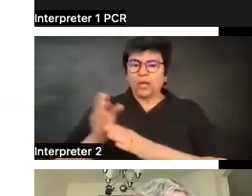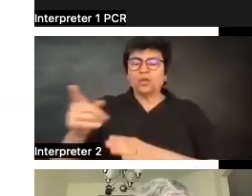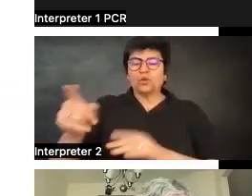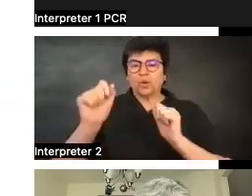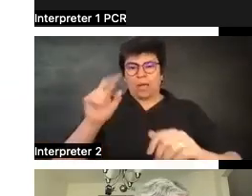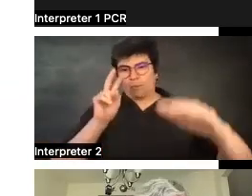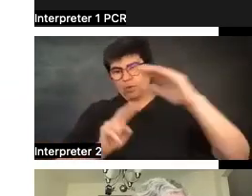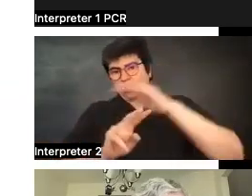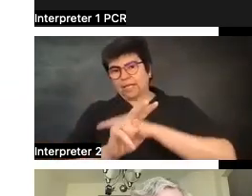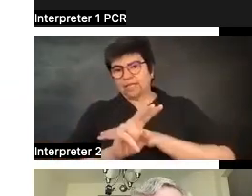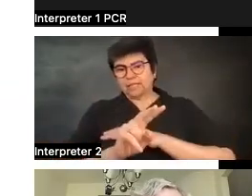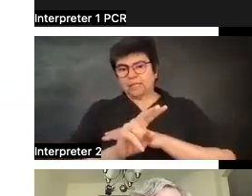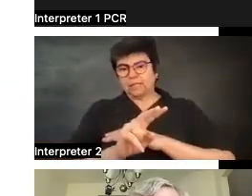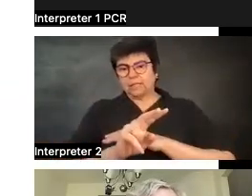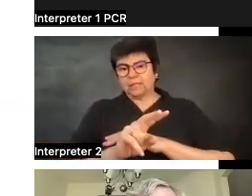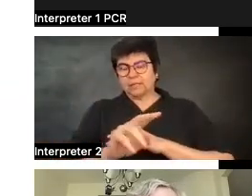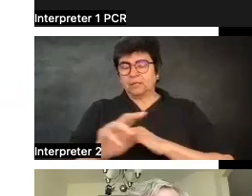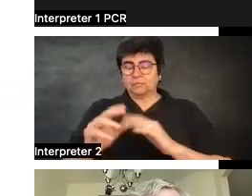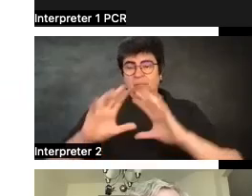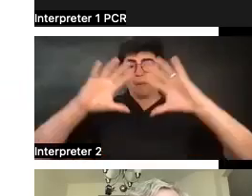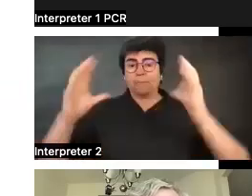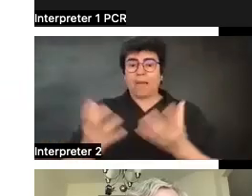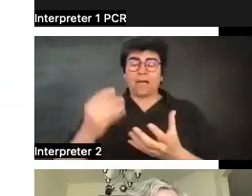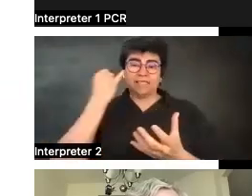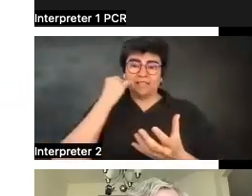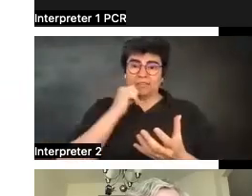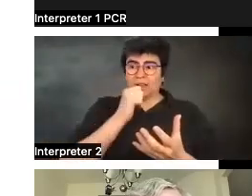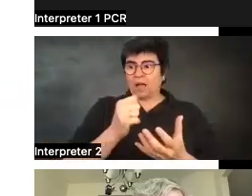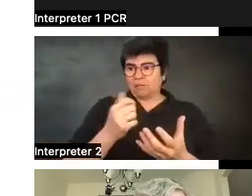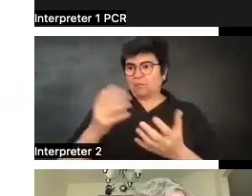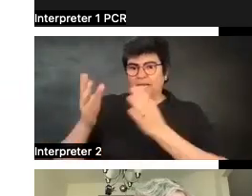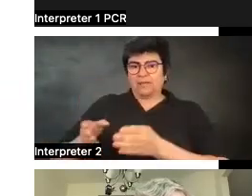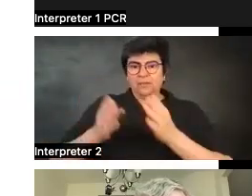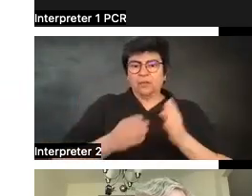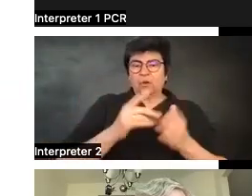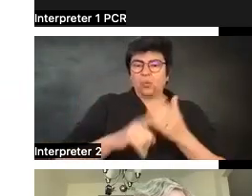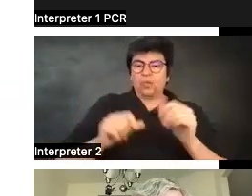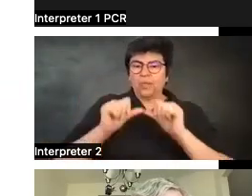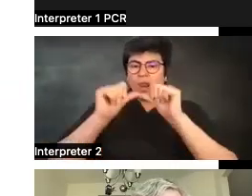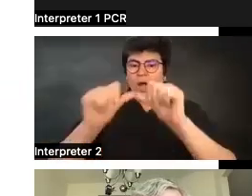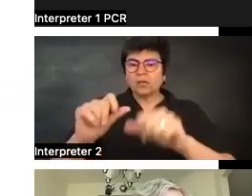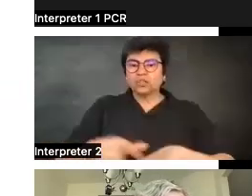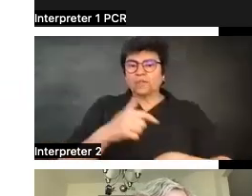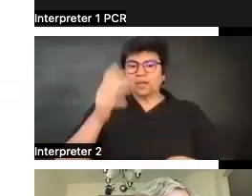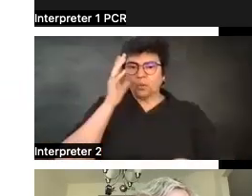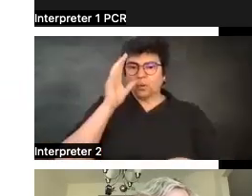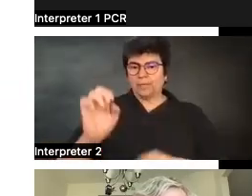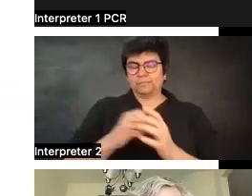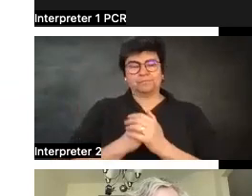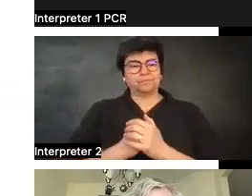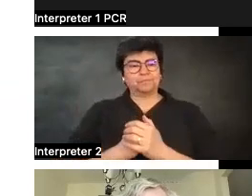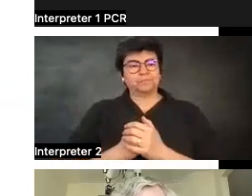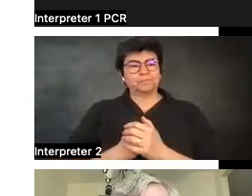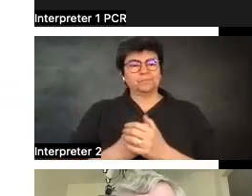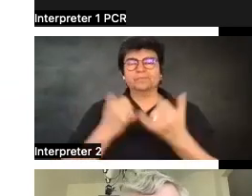predict in mass, if not individually, what the longevity is going to be. Now let's look at how